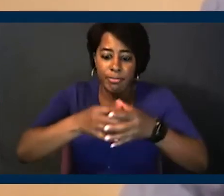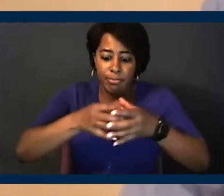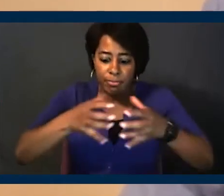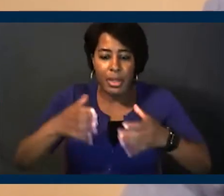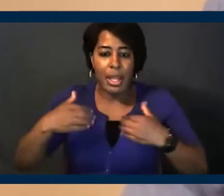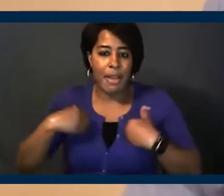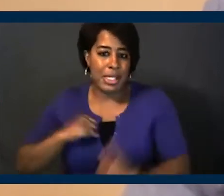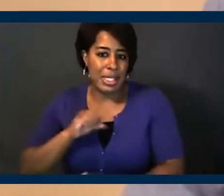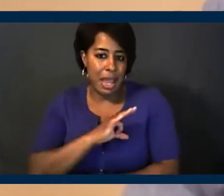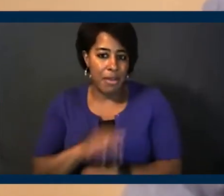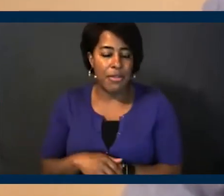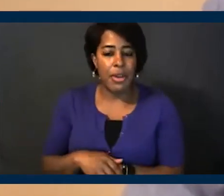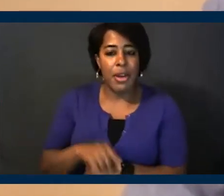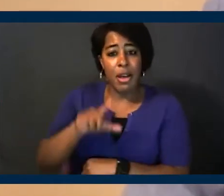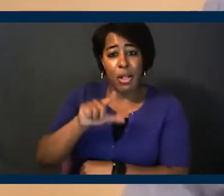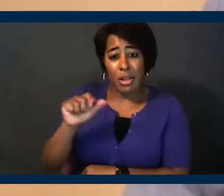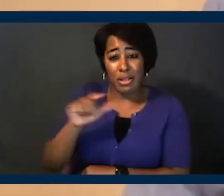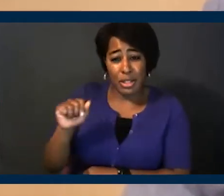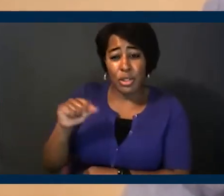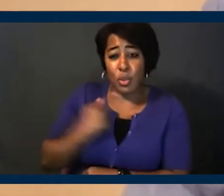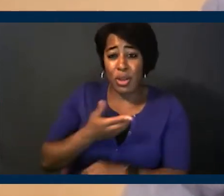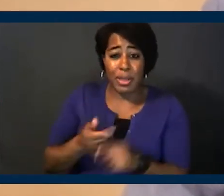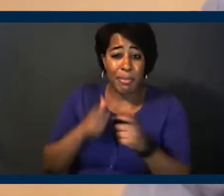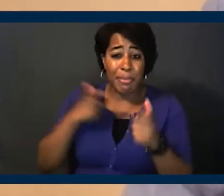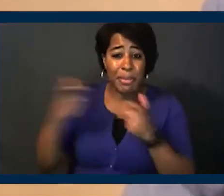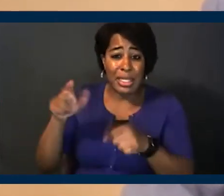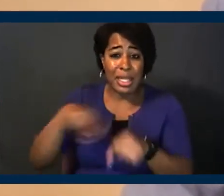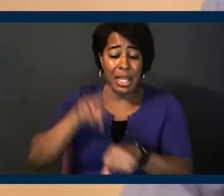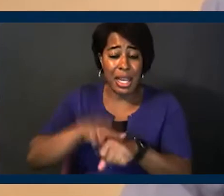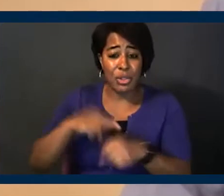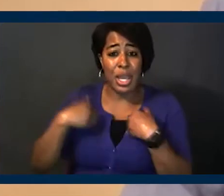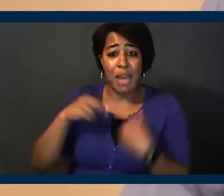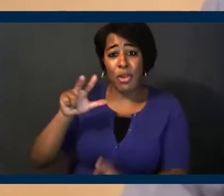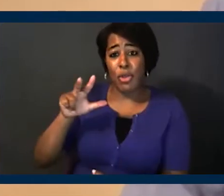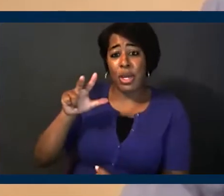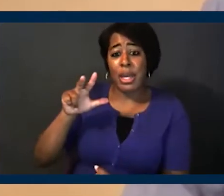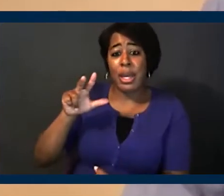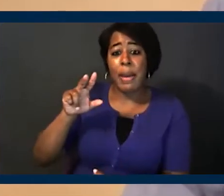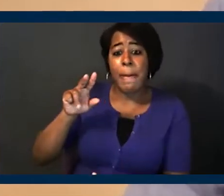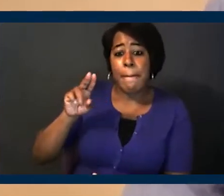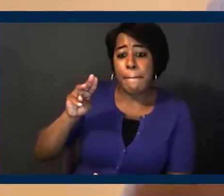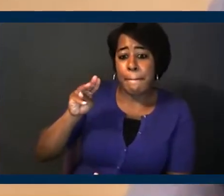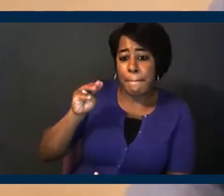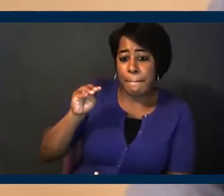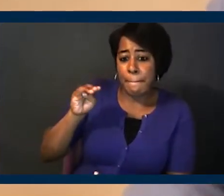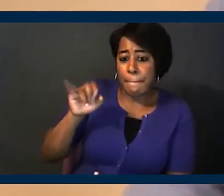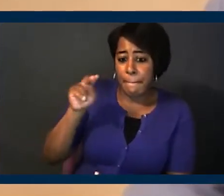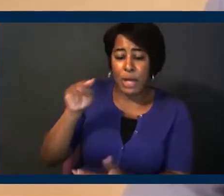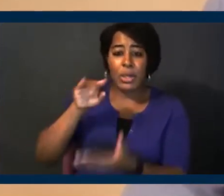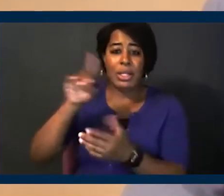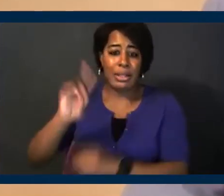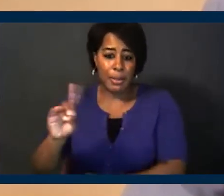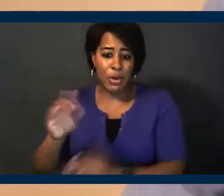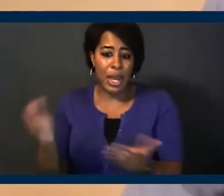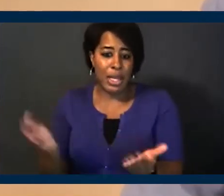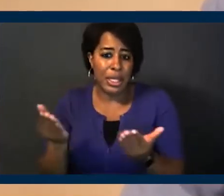know, Los Angeles is the largest in the nation. We have 3 million Democrats here. And as you can imagine, it operates like its own